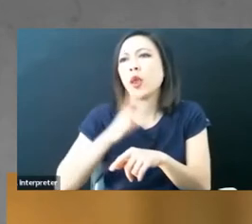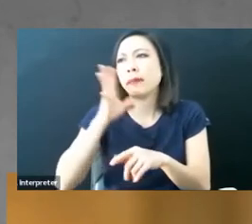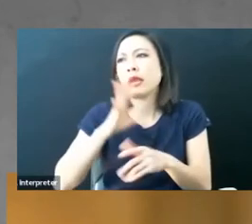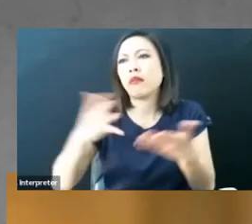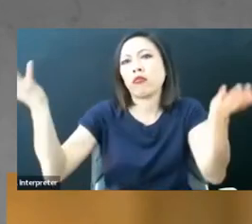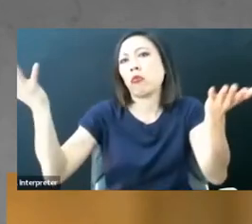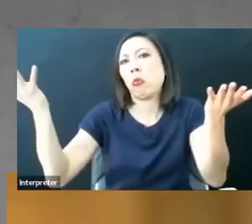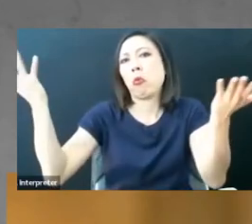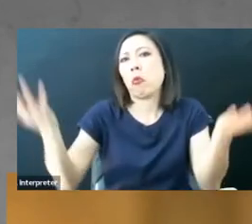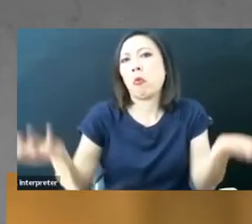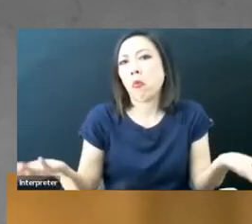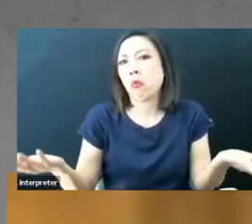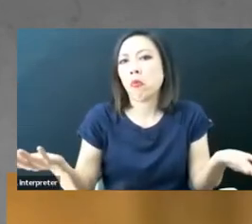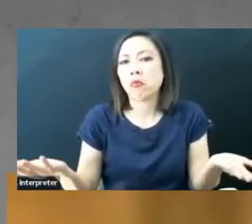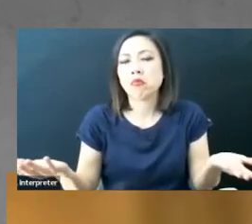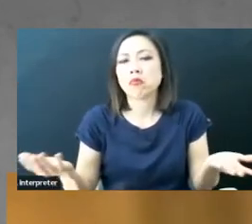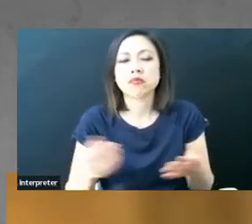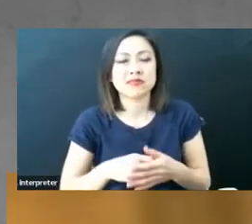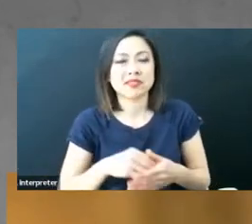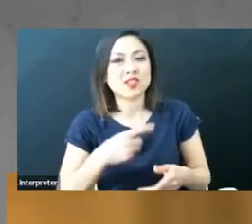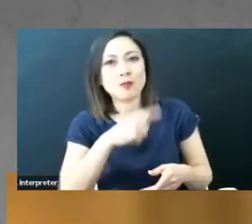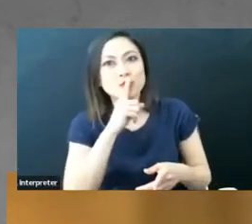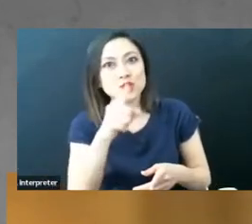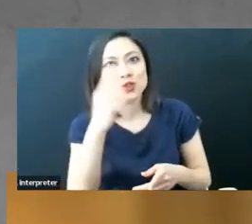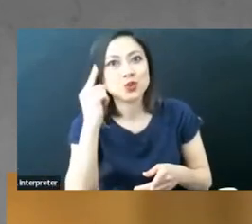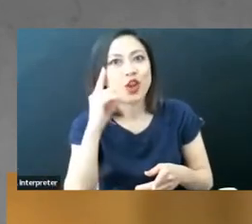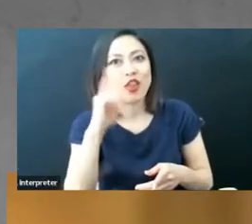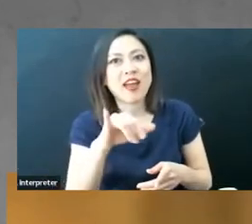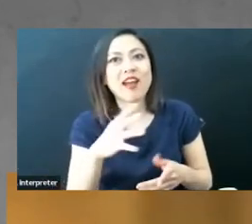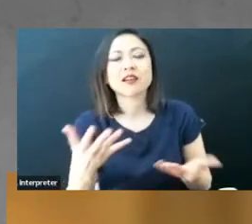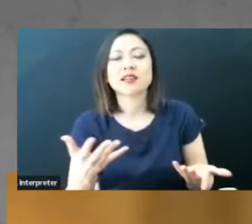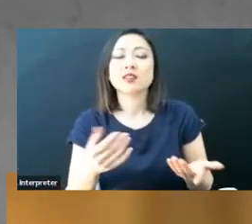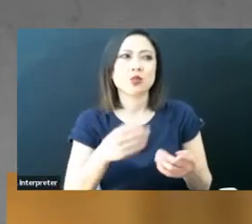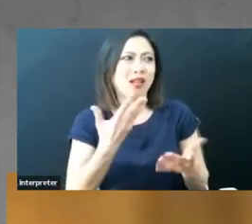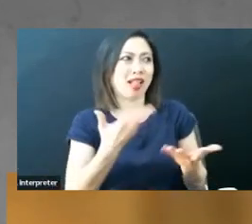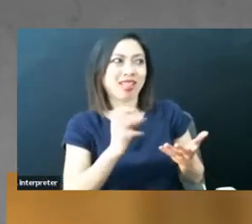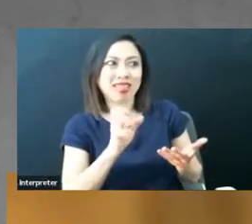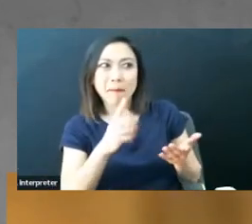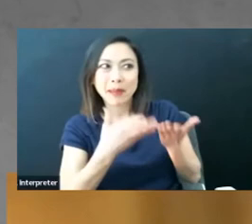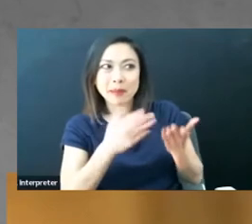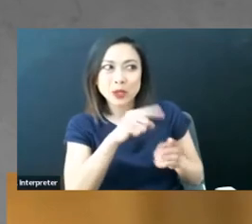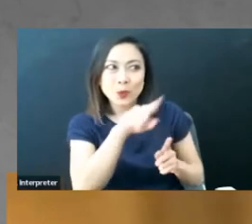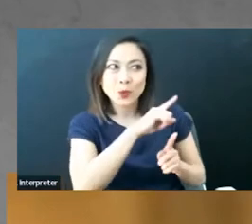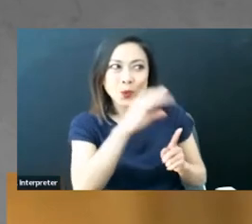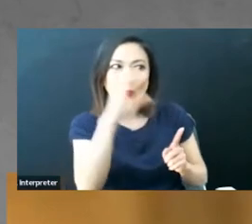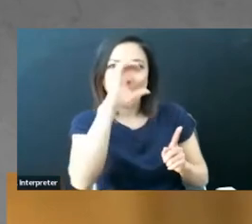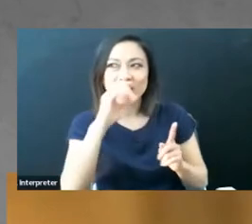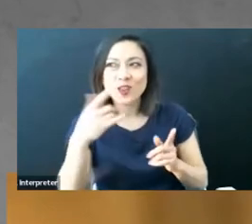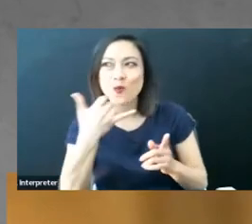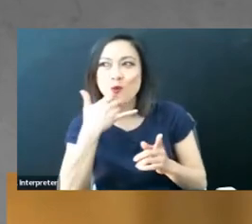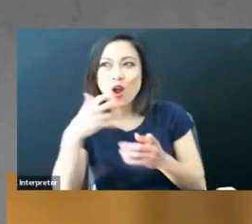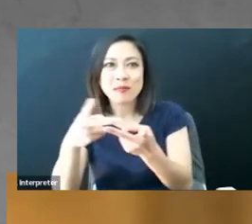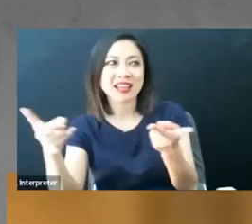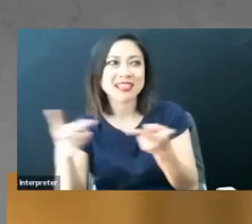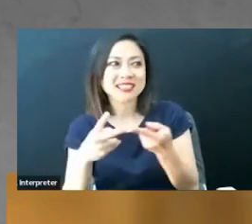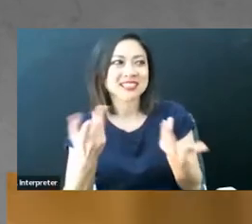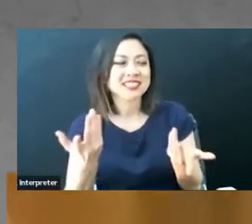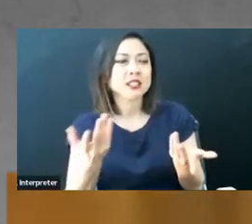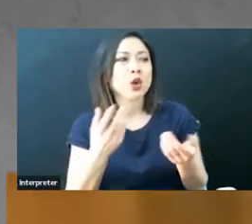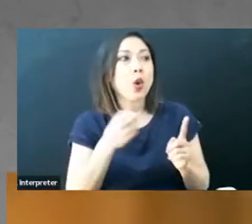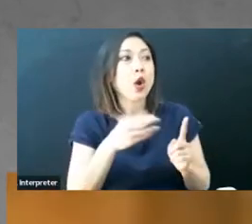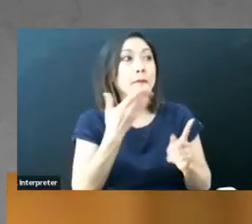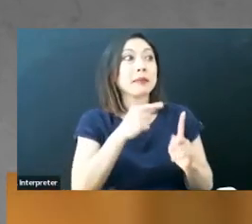it, I'm sure you've used it also, is that, well, maybe you're looking in the wrong places, or maybe you're trying to